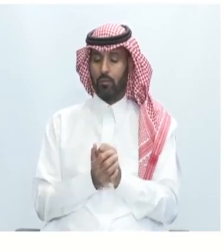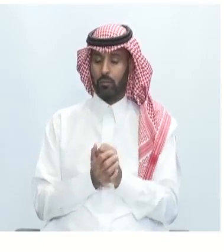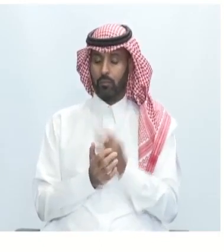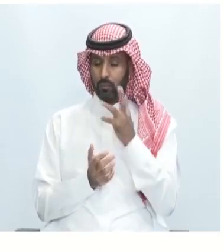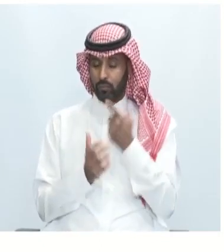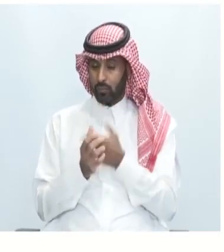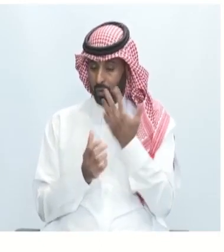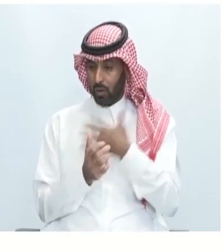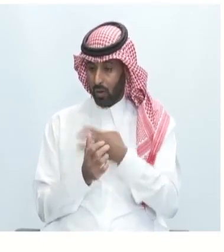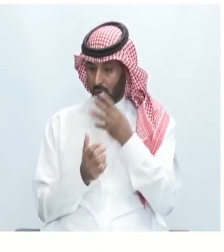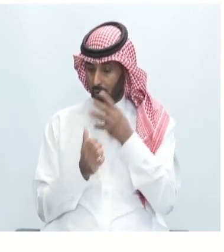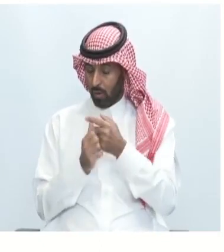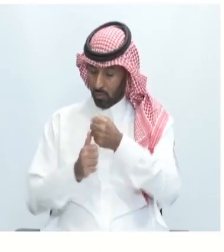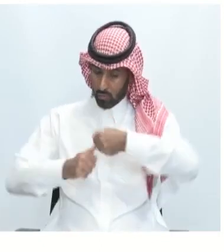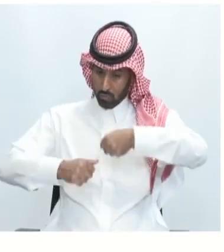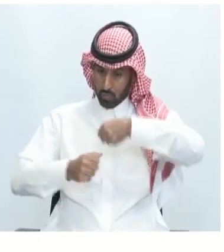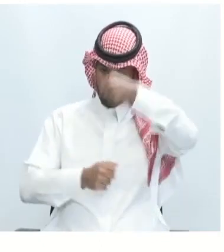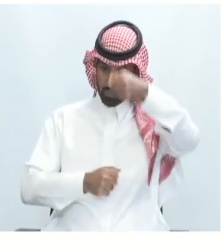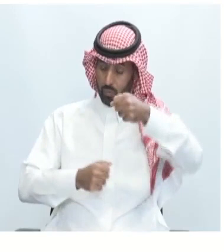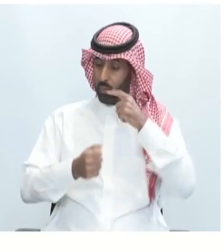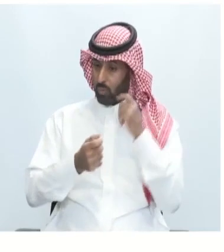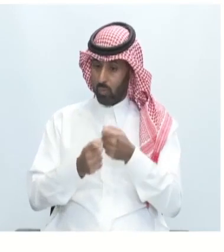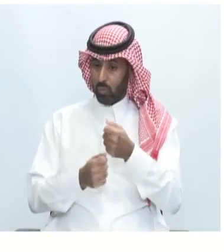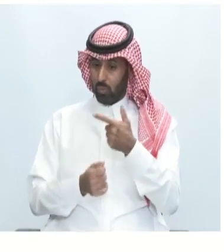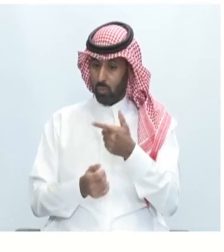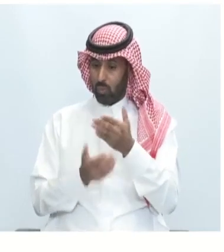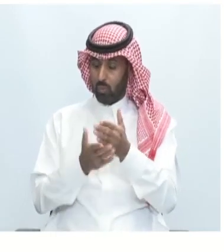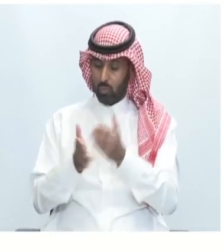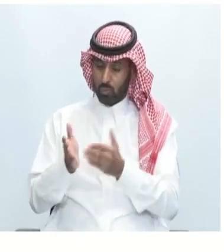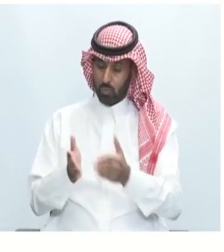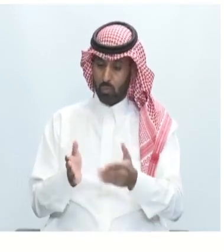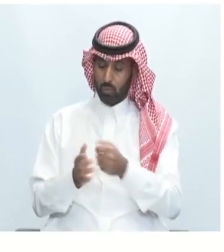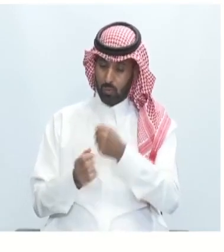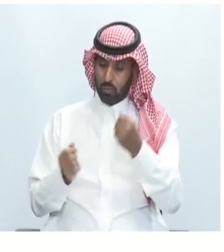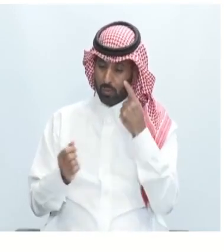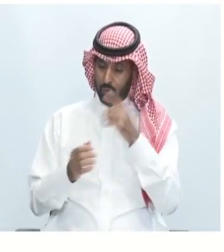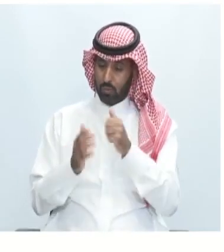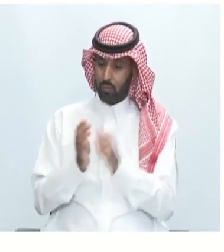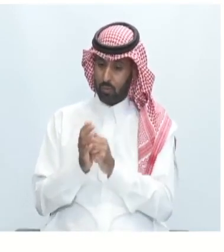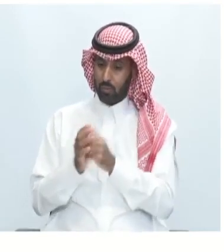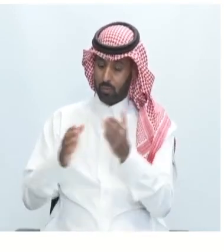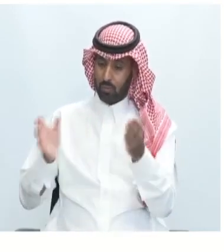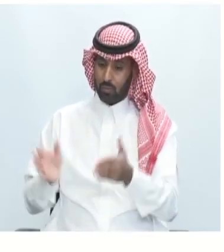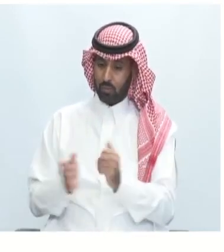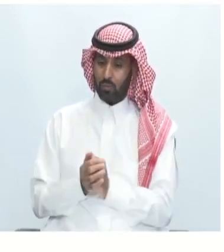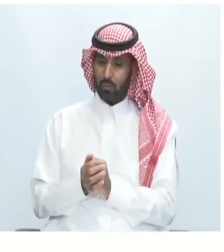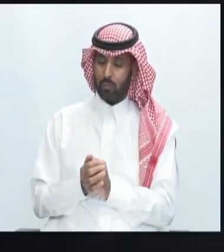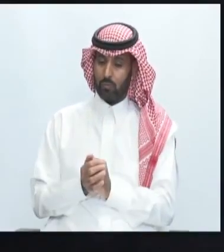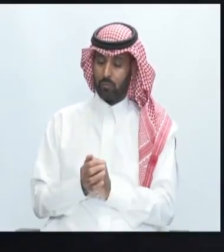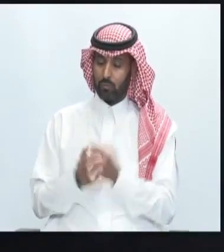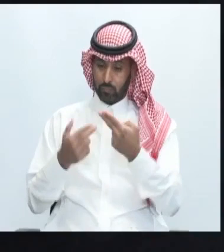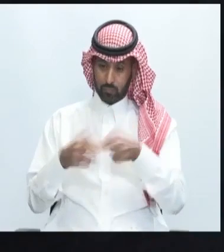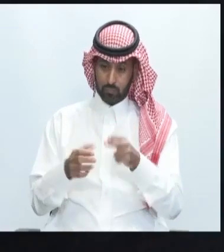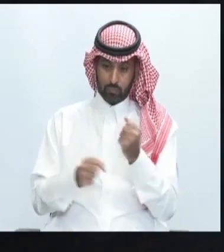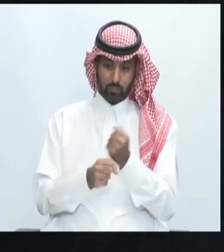home. The police discovered 54 money boxes in the suspect's home. Again, begin